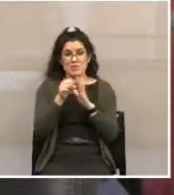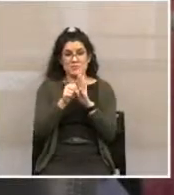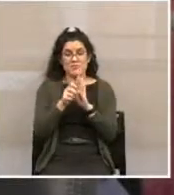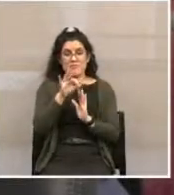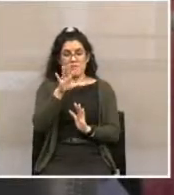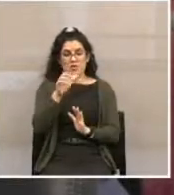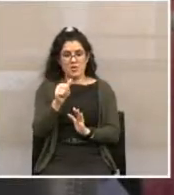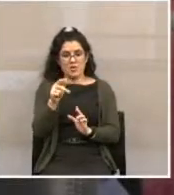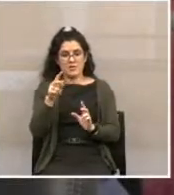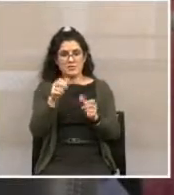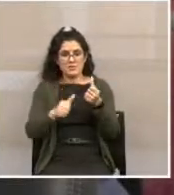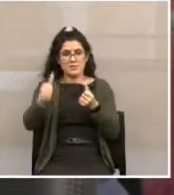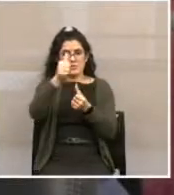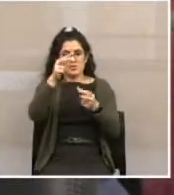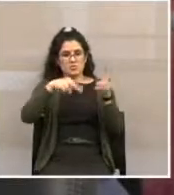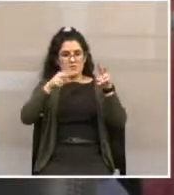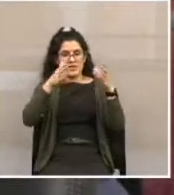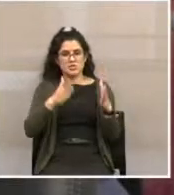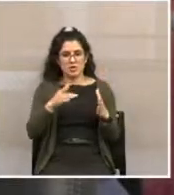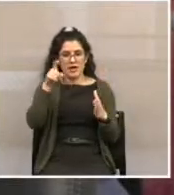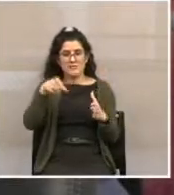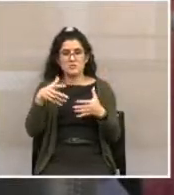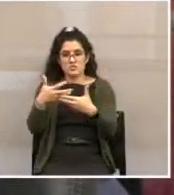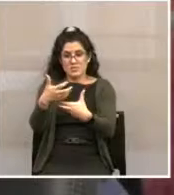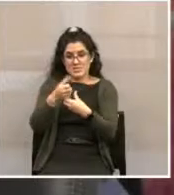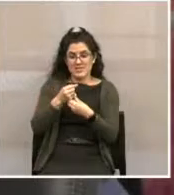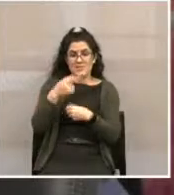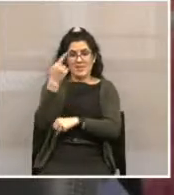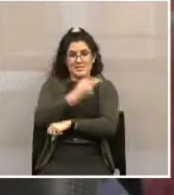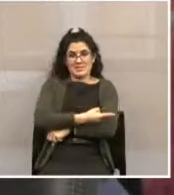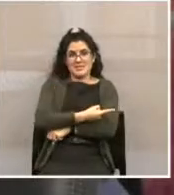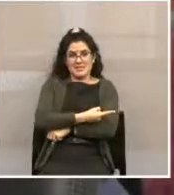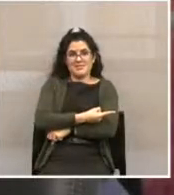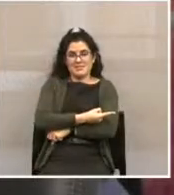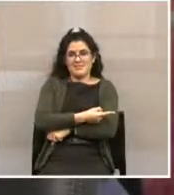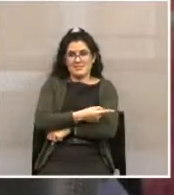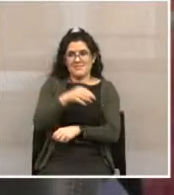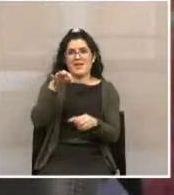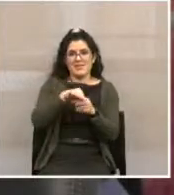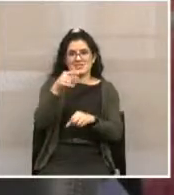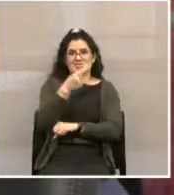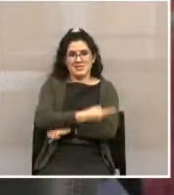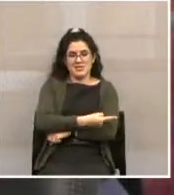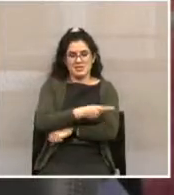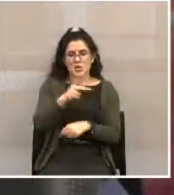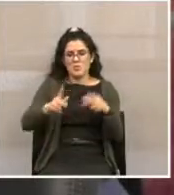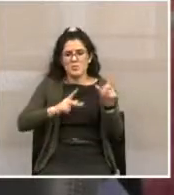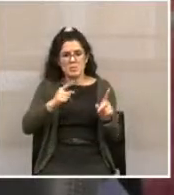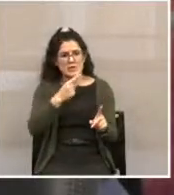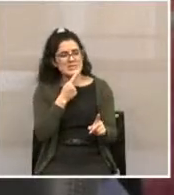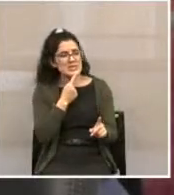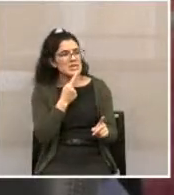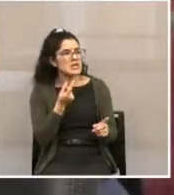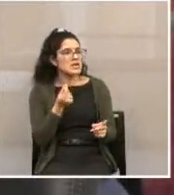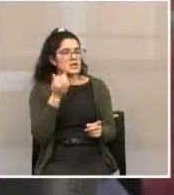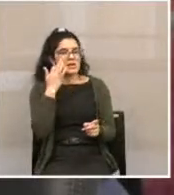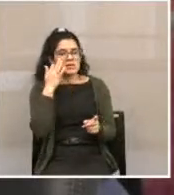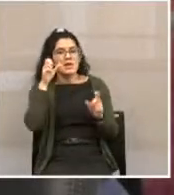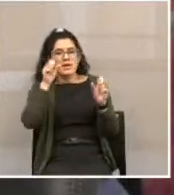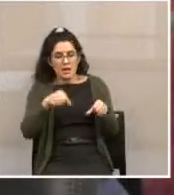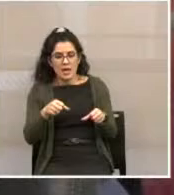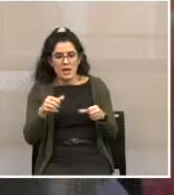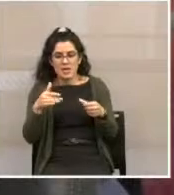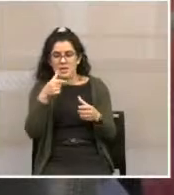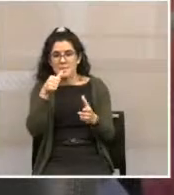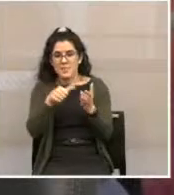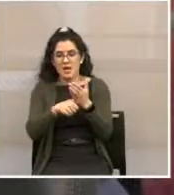supervisors of elections have to receive that ballot by election day. And so anyone spreading news that they can put their ballot in the